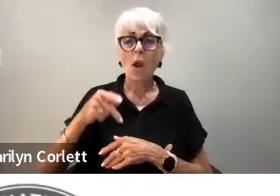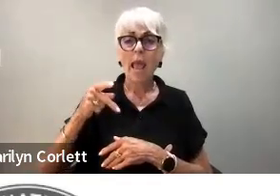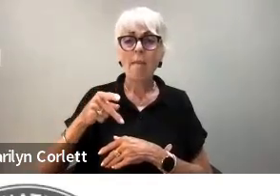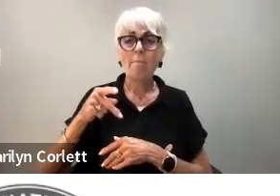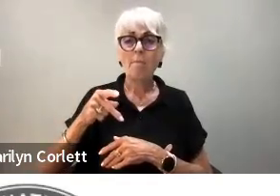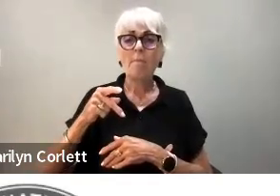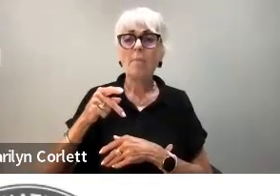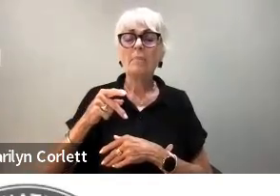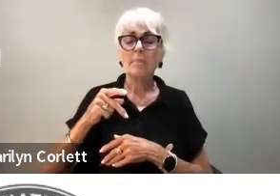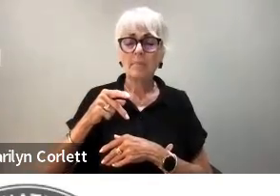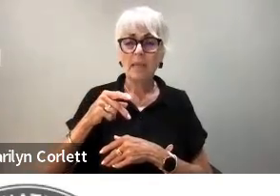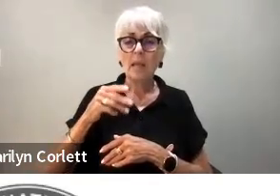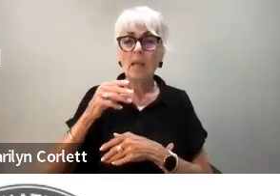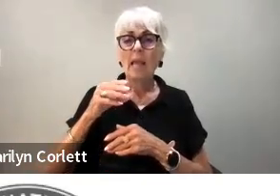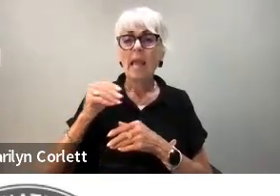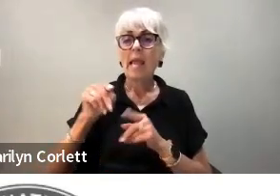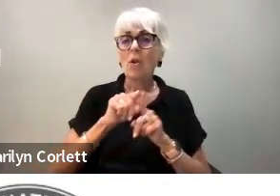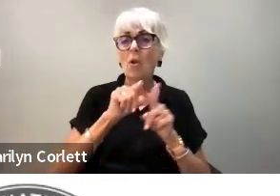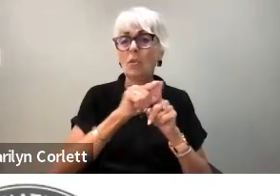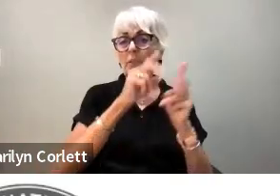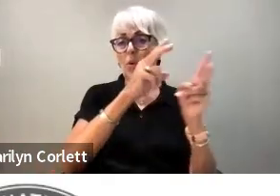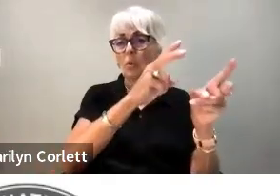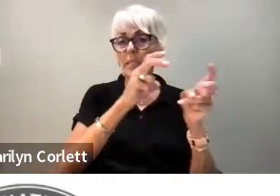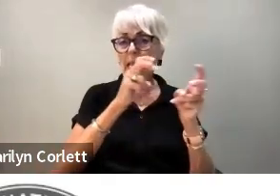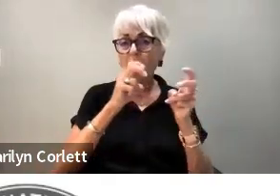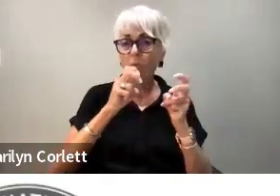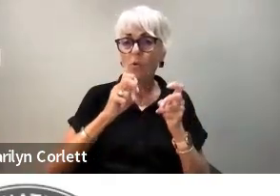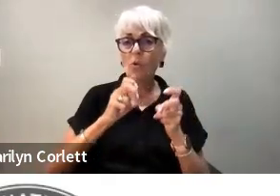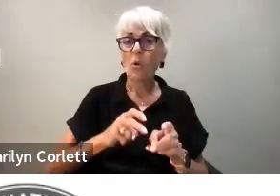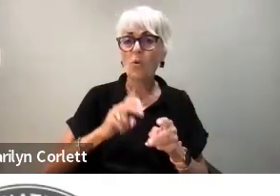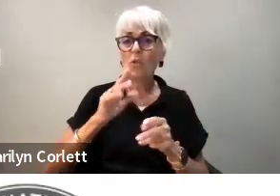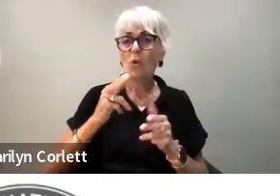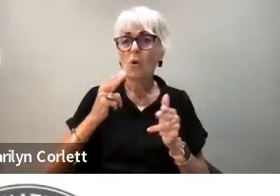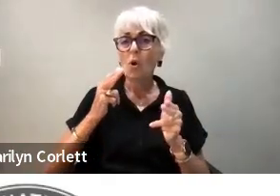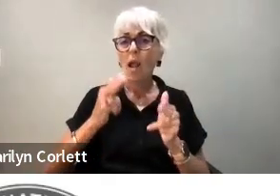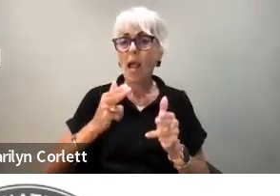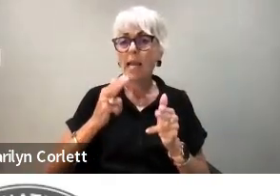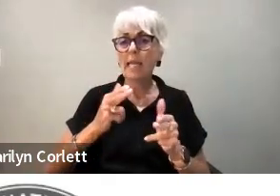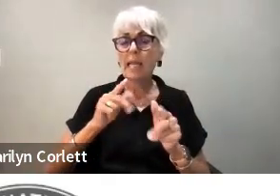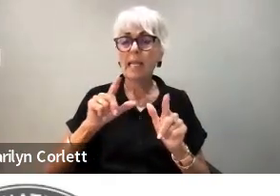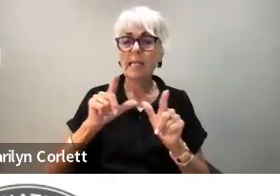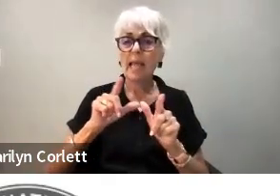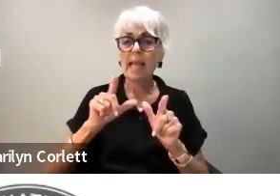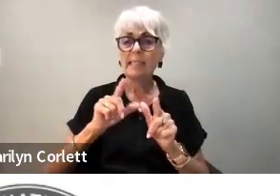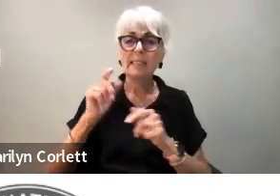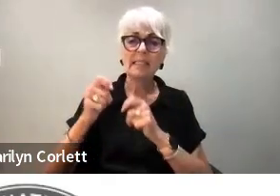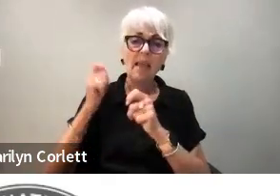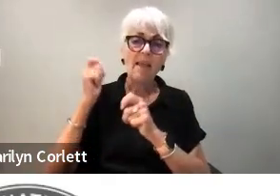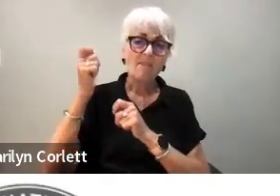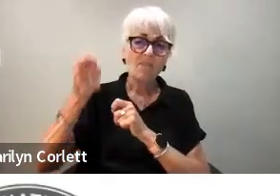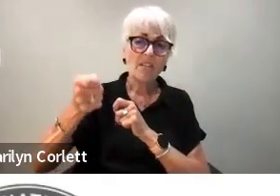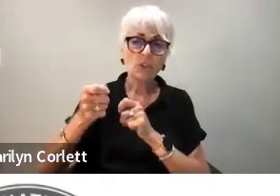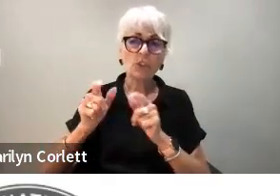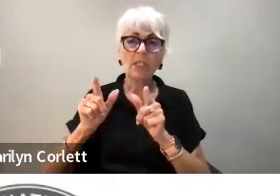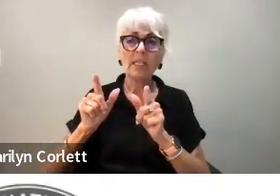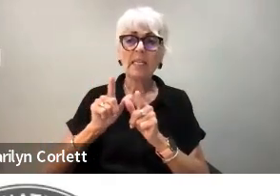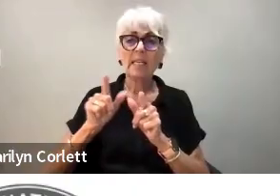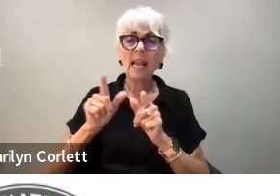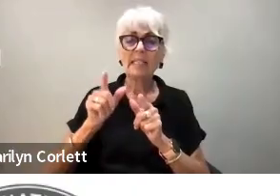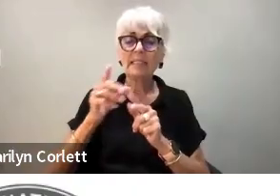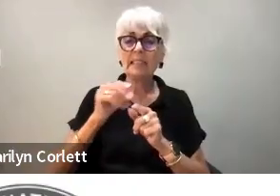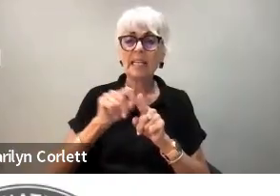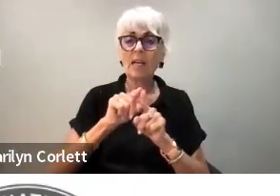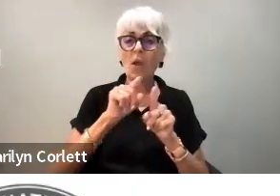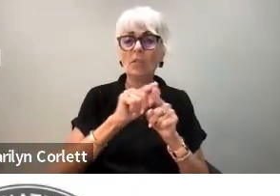can also download your hunting license from there, your fishing license on there. And then also